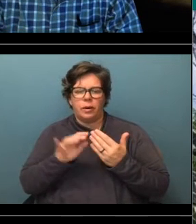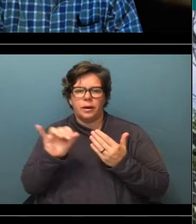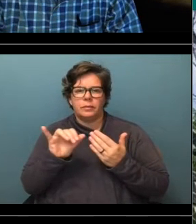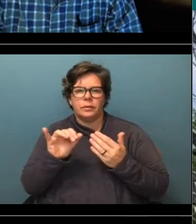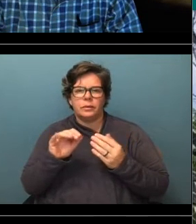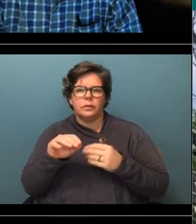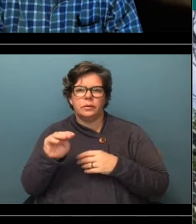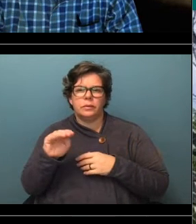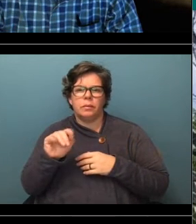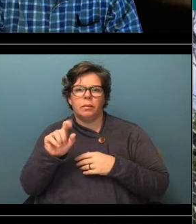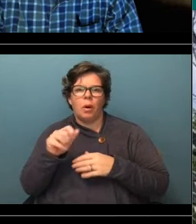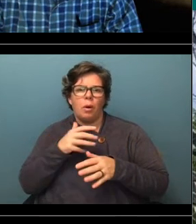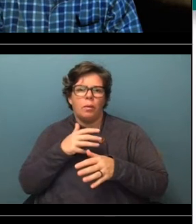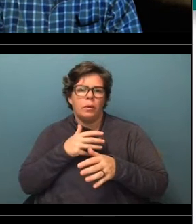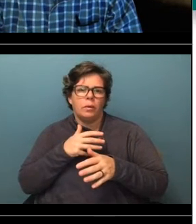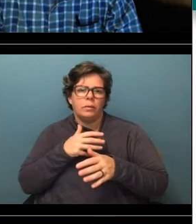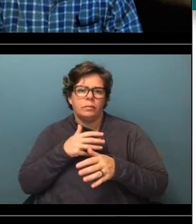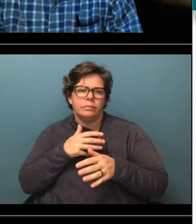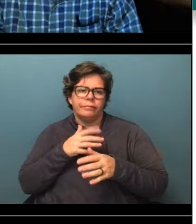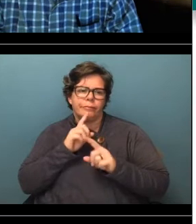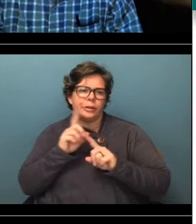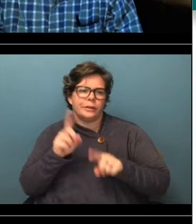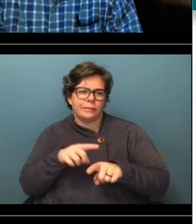response follow-up programs.